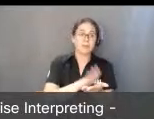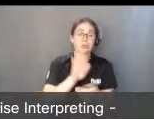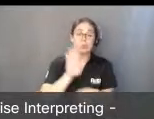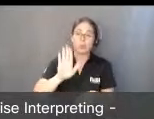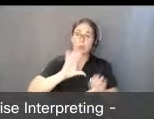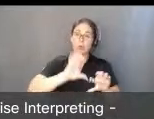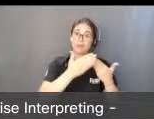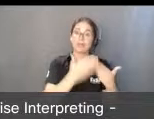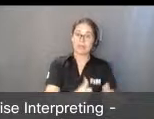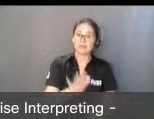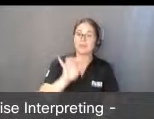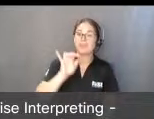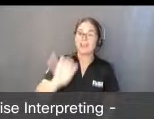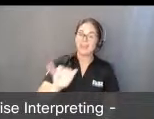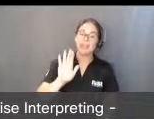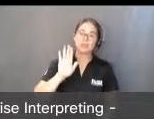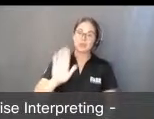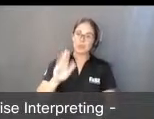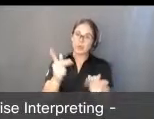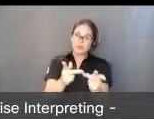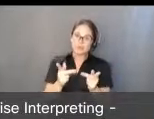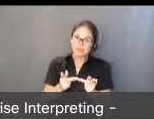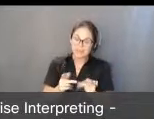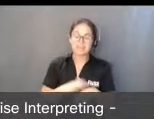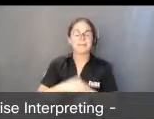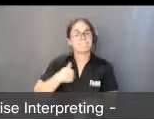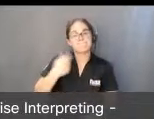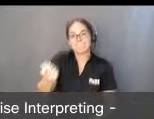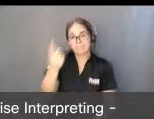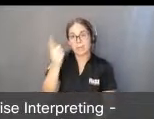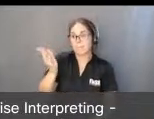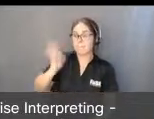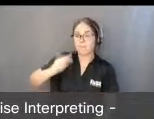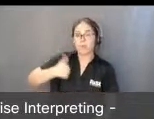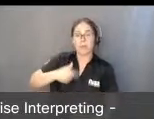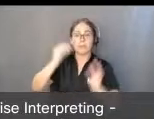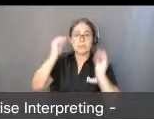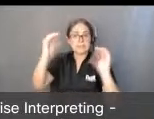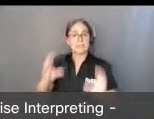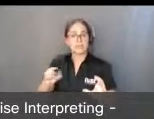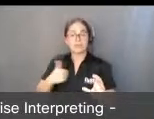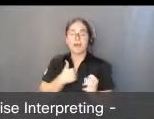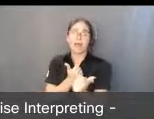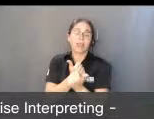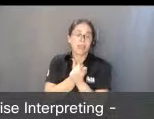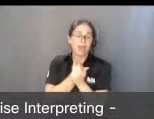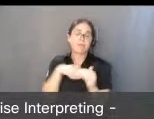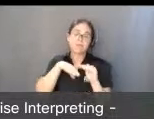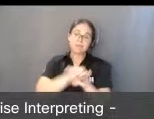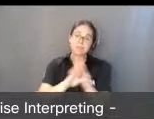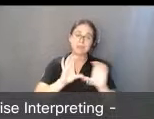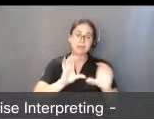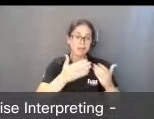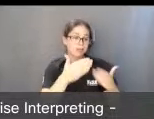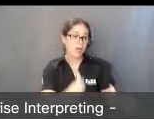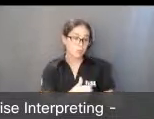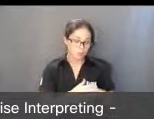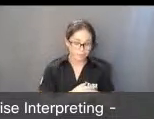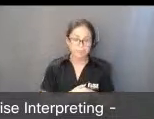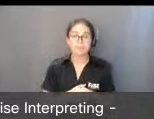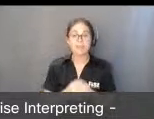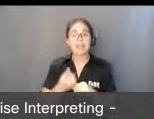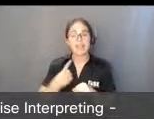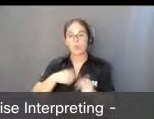your sanctuary, and I get that as a former teacher. I love being in the classroom, and we're trying to get